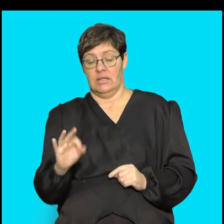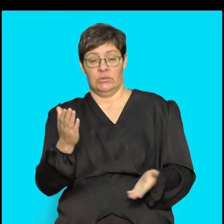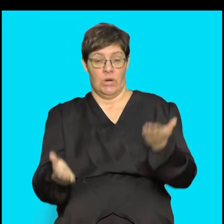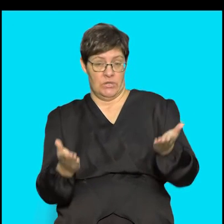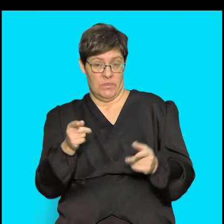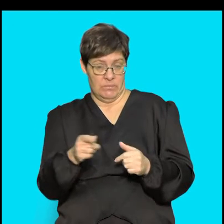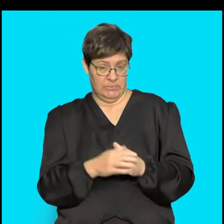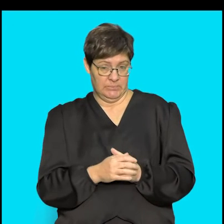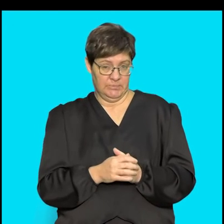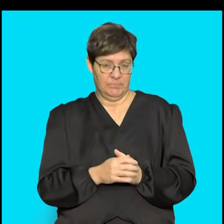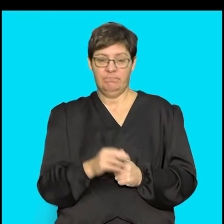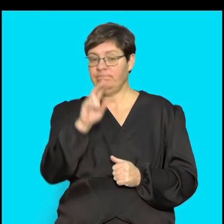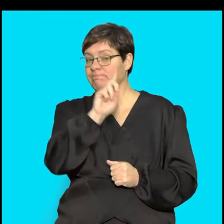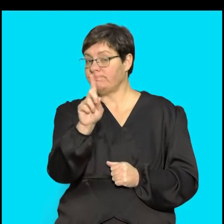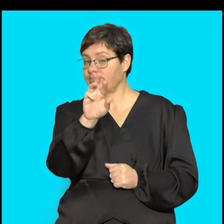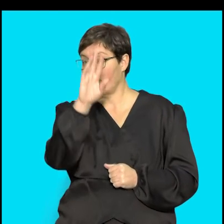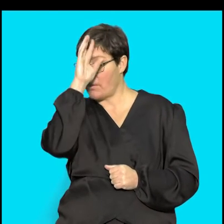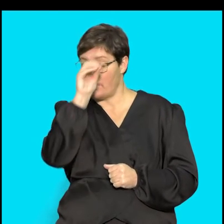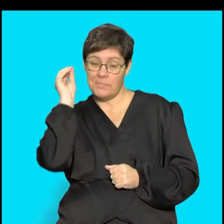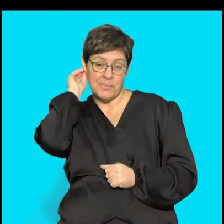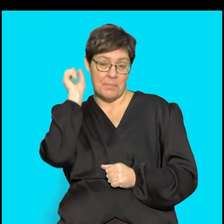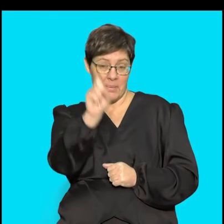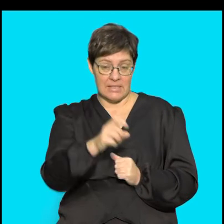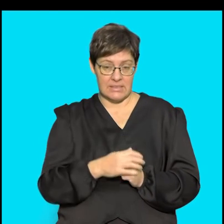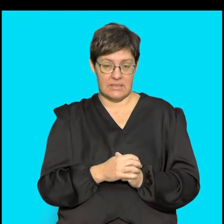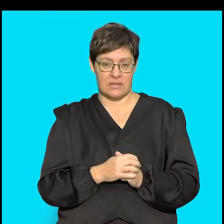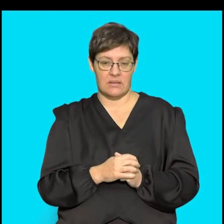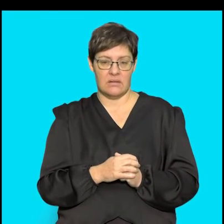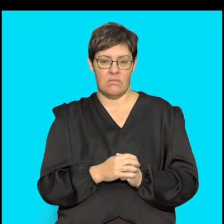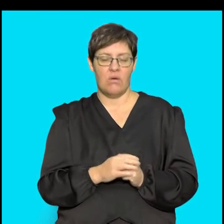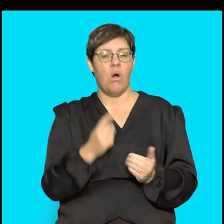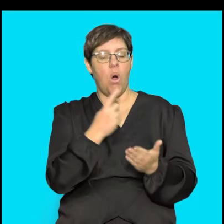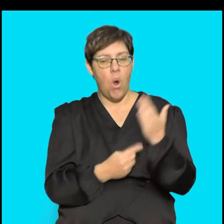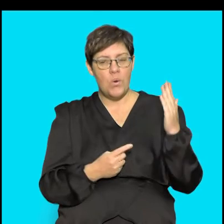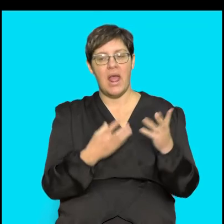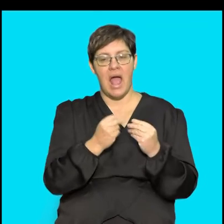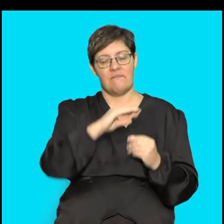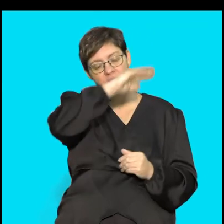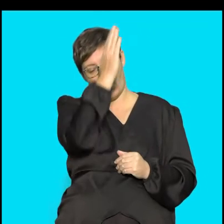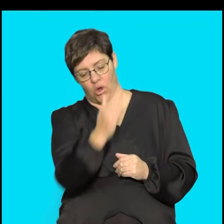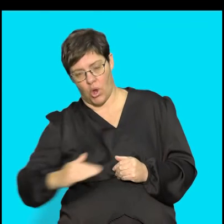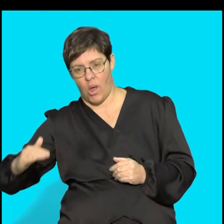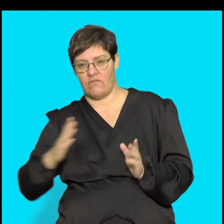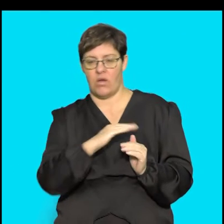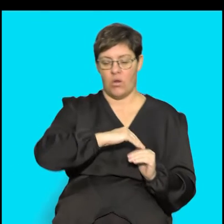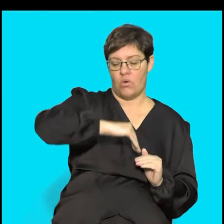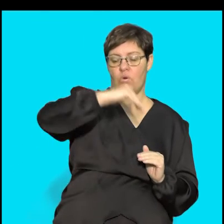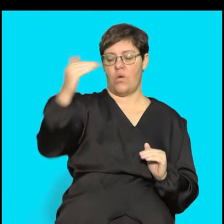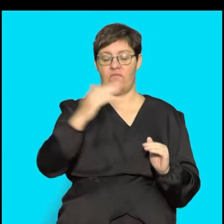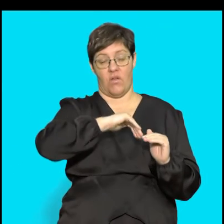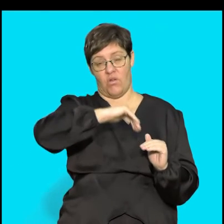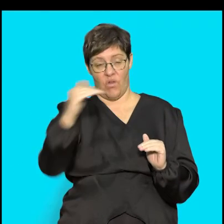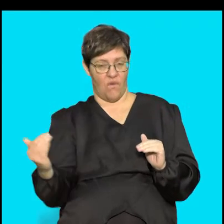1:3 ratio. But what you need to note here is we only have curved lines when we look at